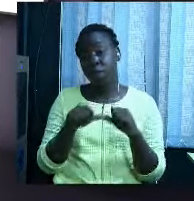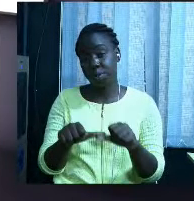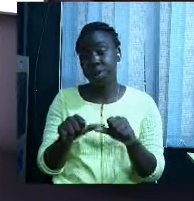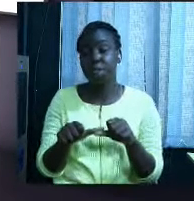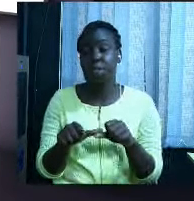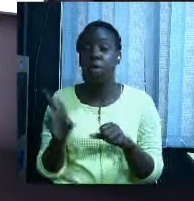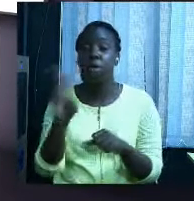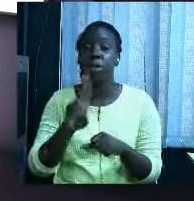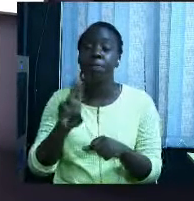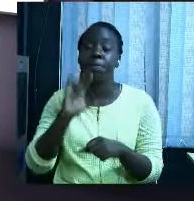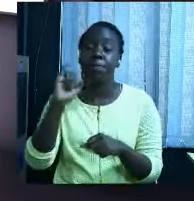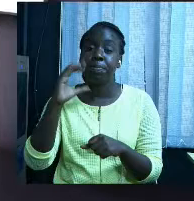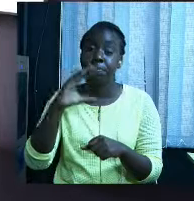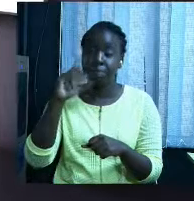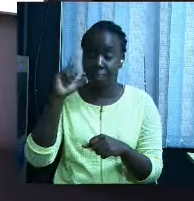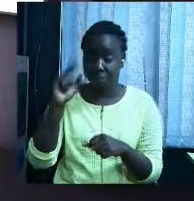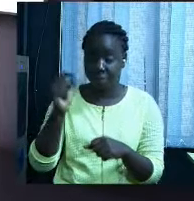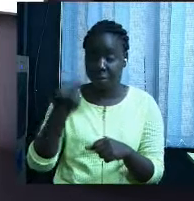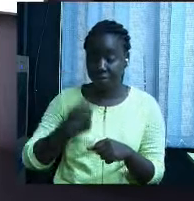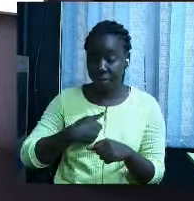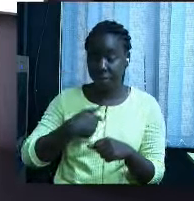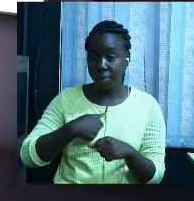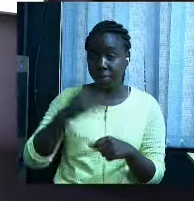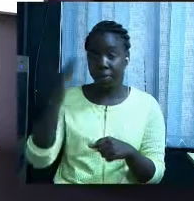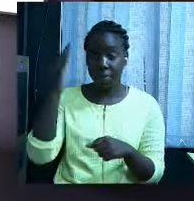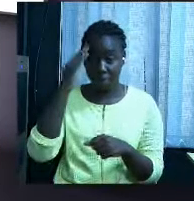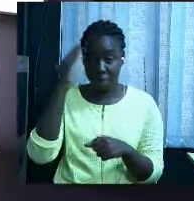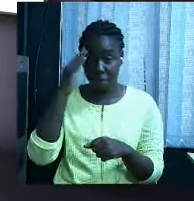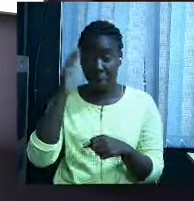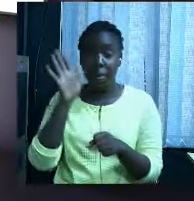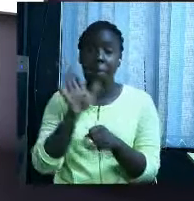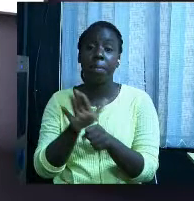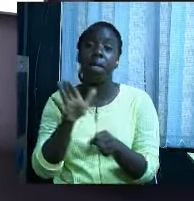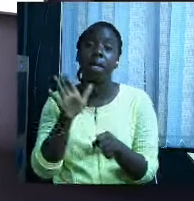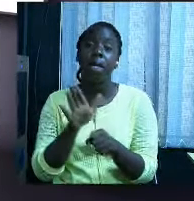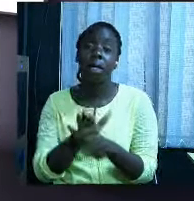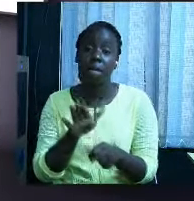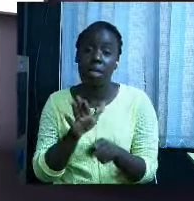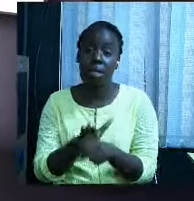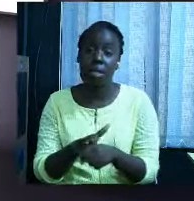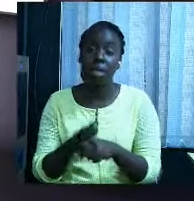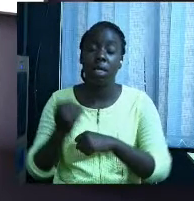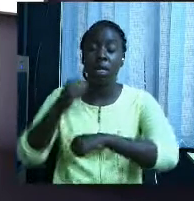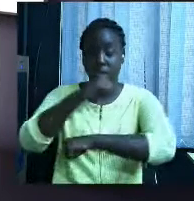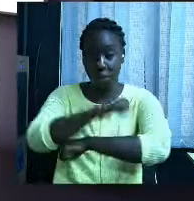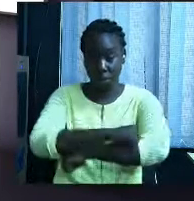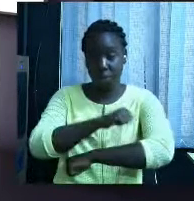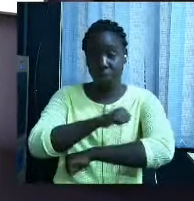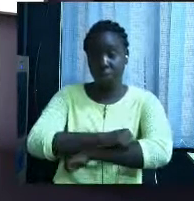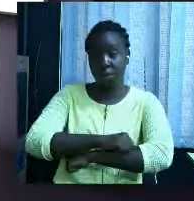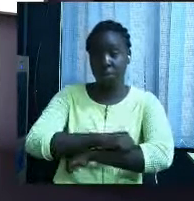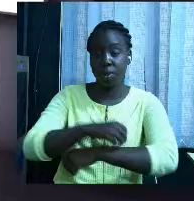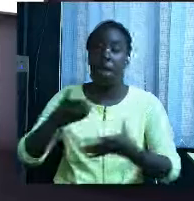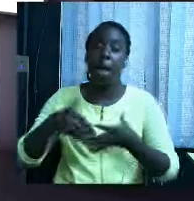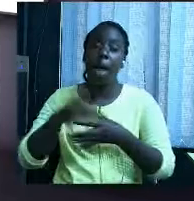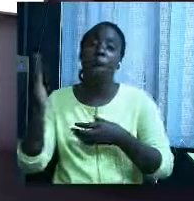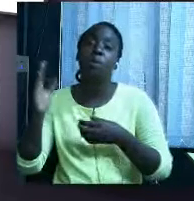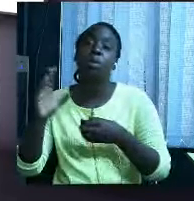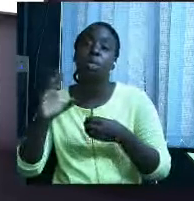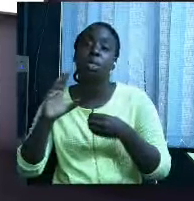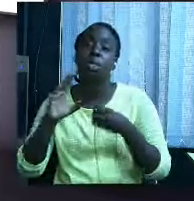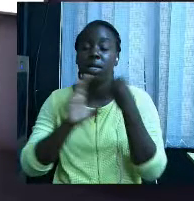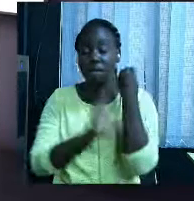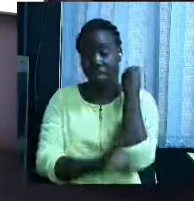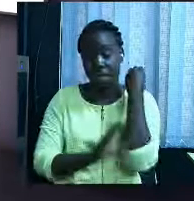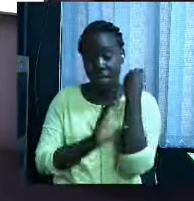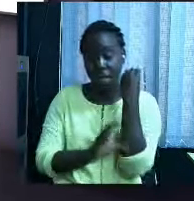So I know quite a number of institutions across the country could enumerate a number which have already